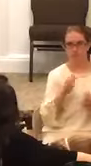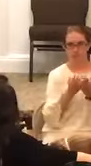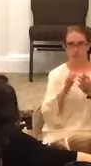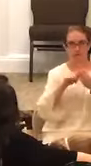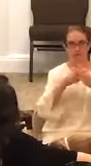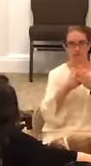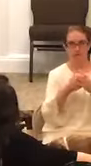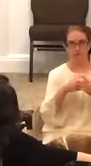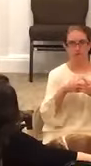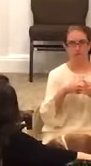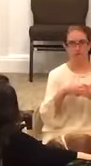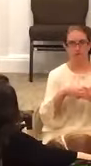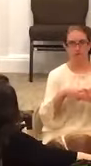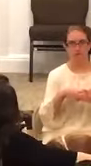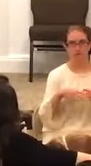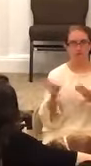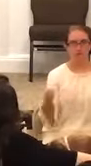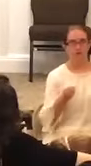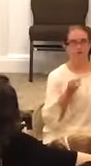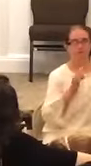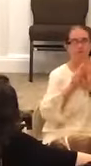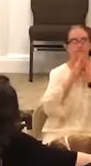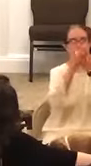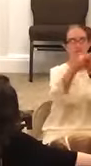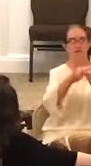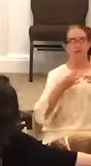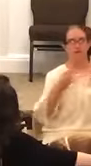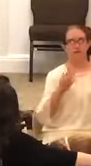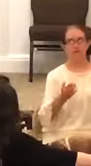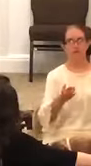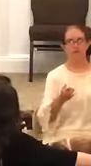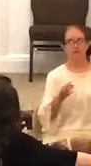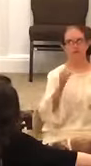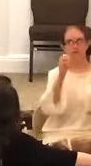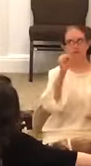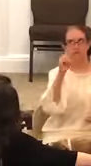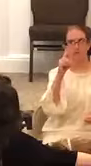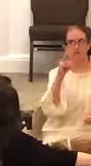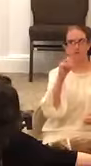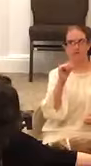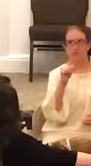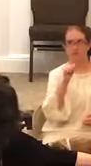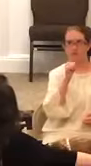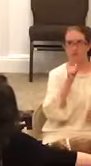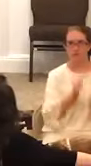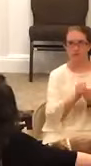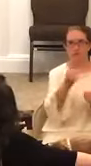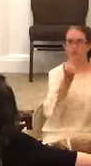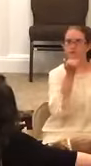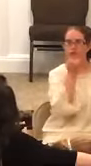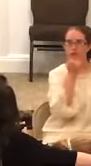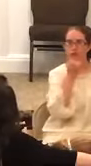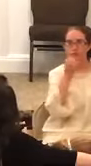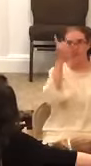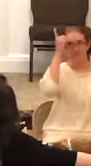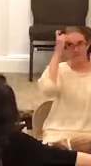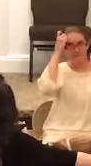beginning, that in the latter times some shall depart from the faith, giving heed to seducing, that's misleading, leading into error,